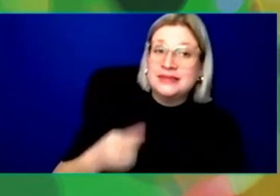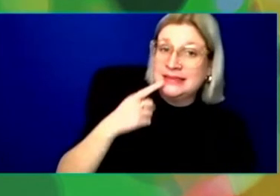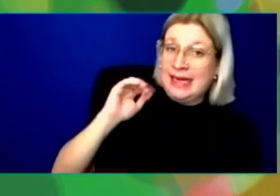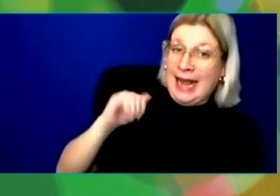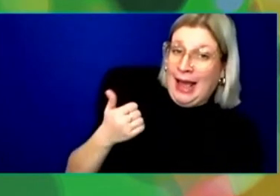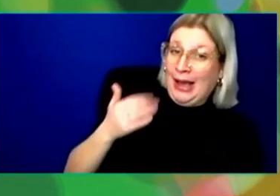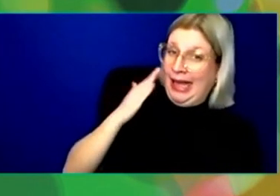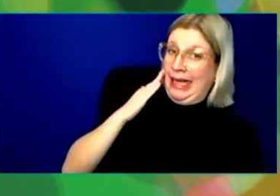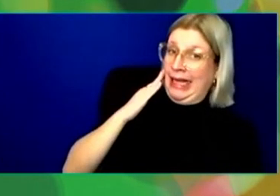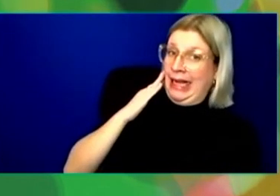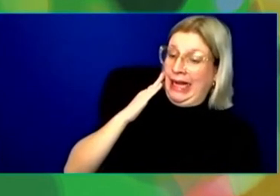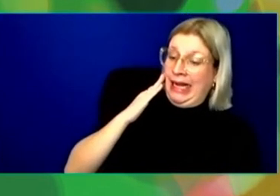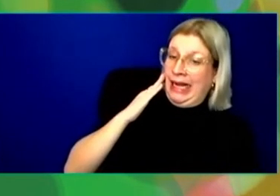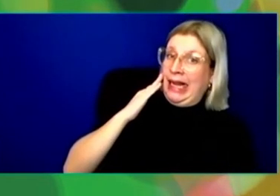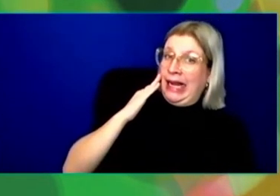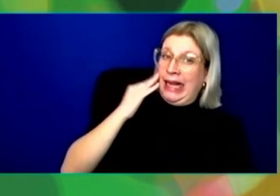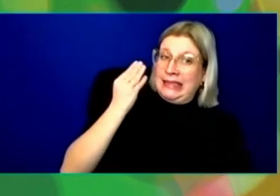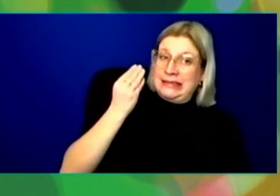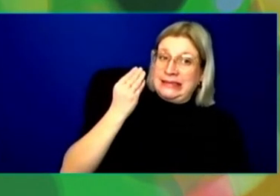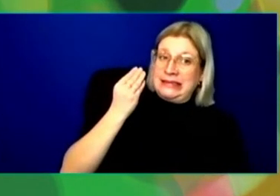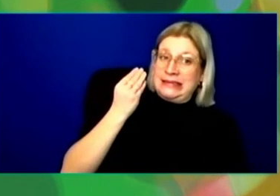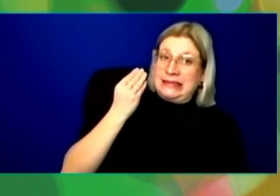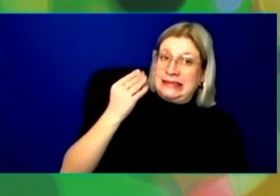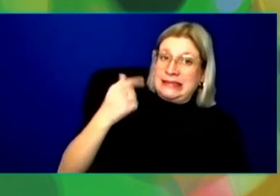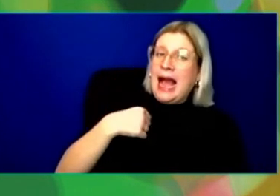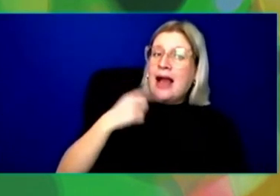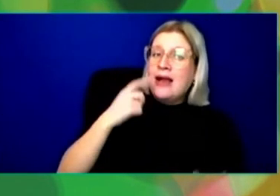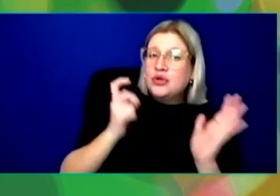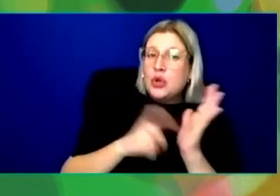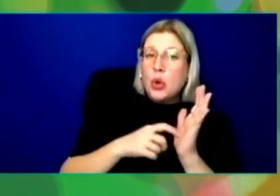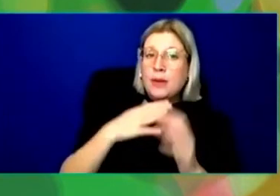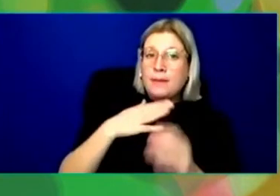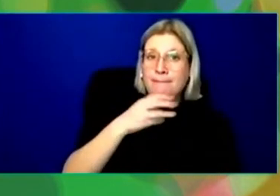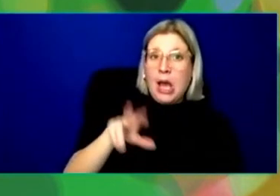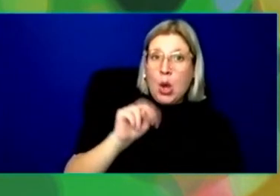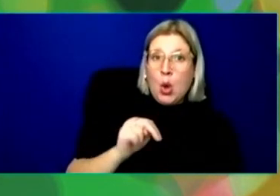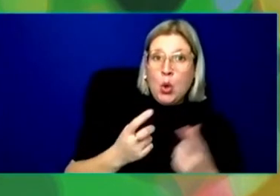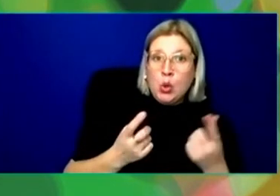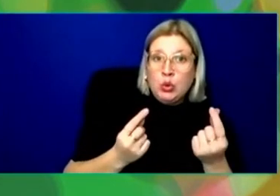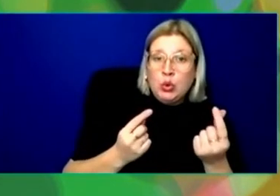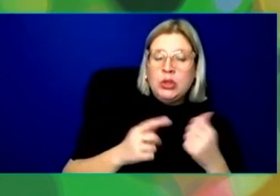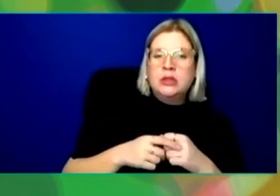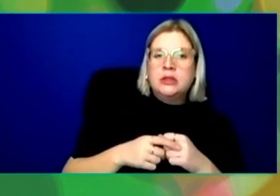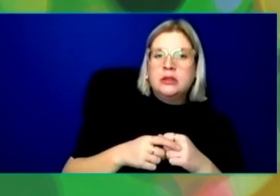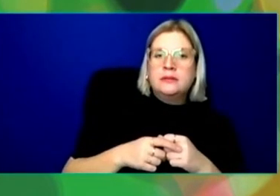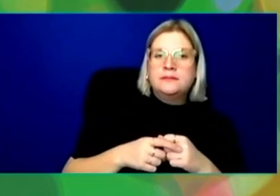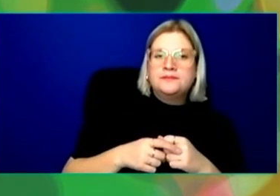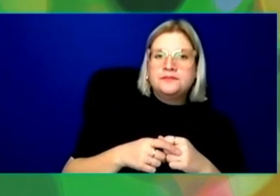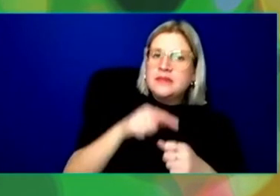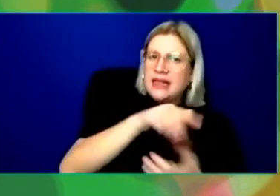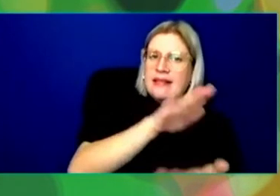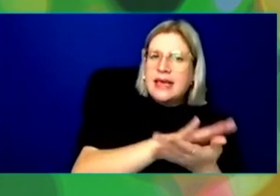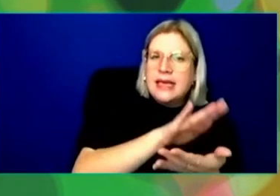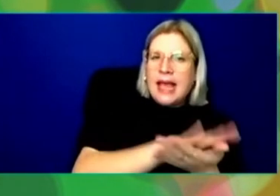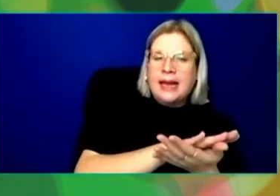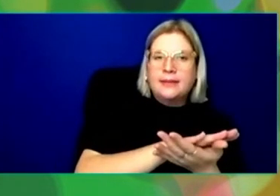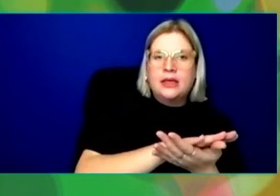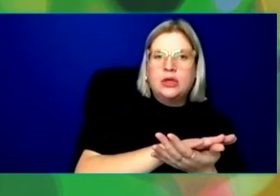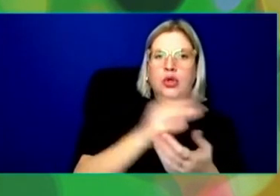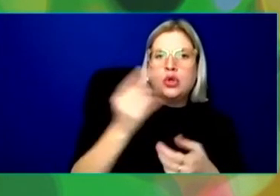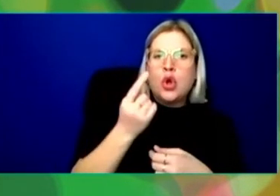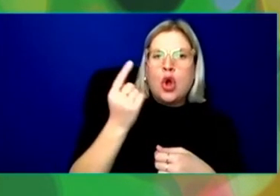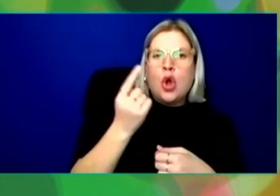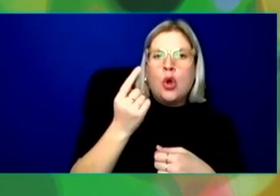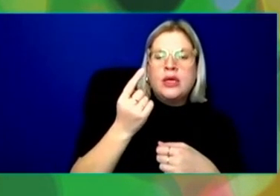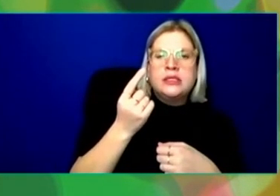know, but I'll tell you what I've certain things that I've noticed with my own practices. First of all, you know, in the academy, you know, you're always forced to kind of break